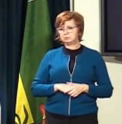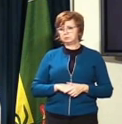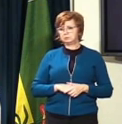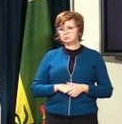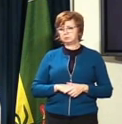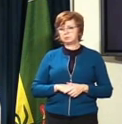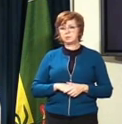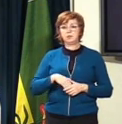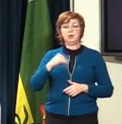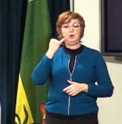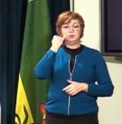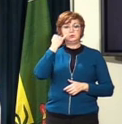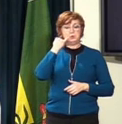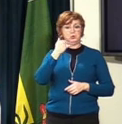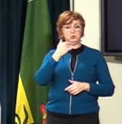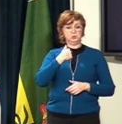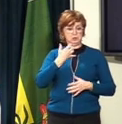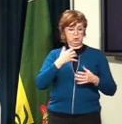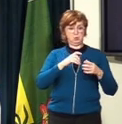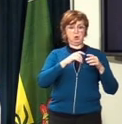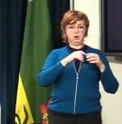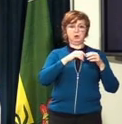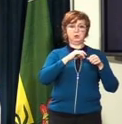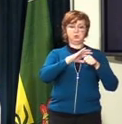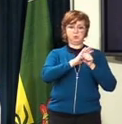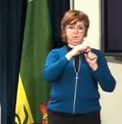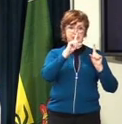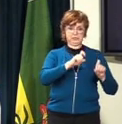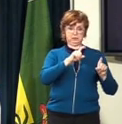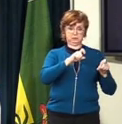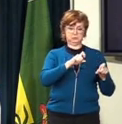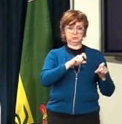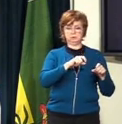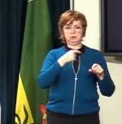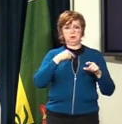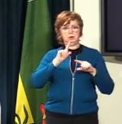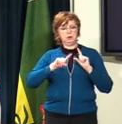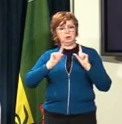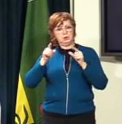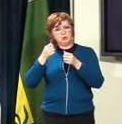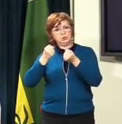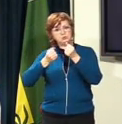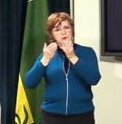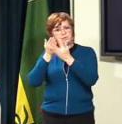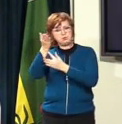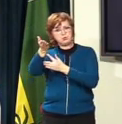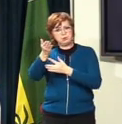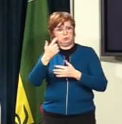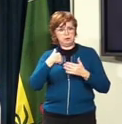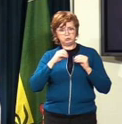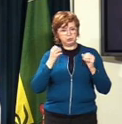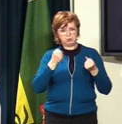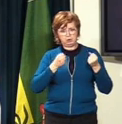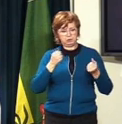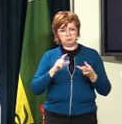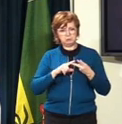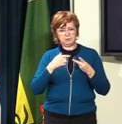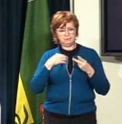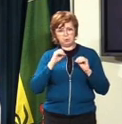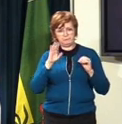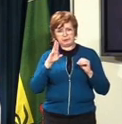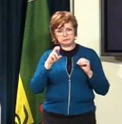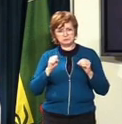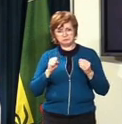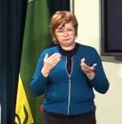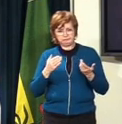to a drive-through through transportation? They may not have a car, they may use public transportation. I'm also thinking of places in rural,